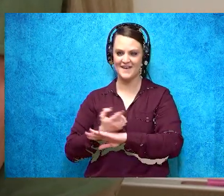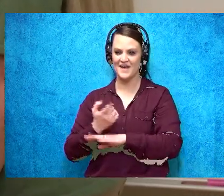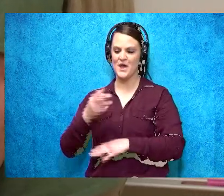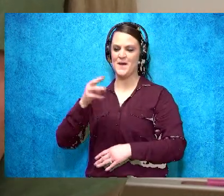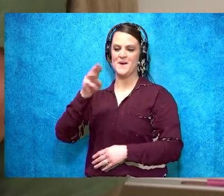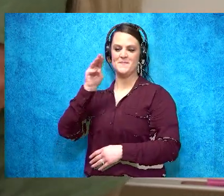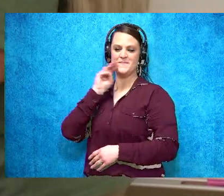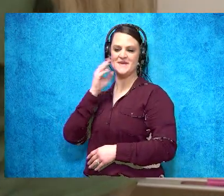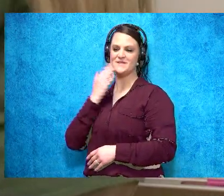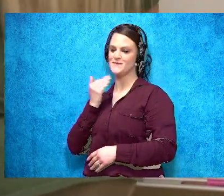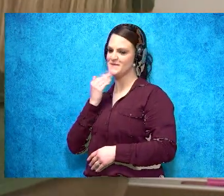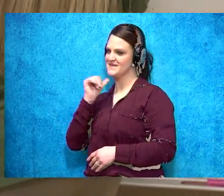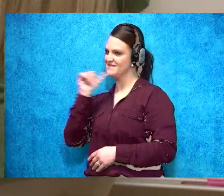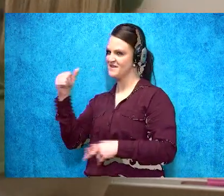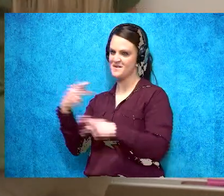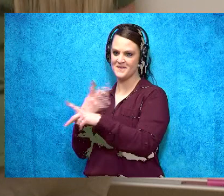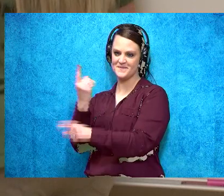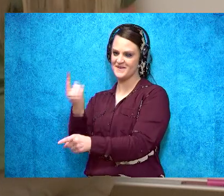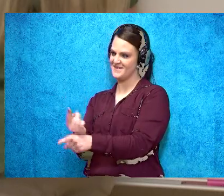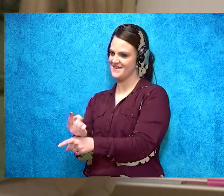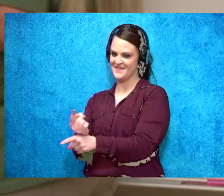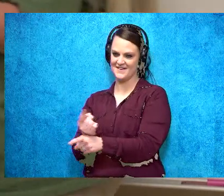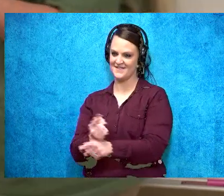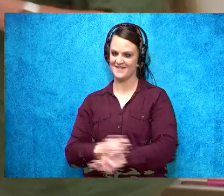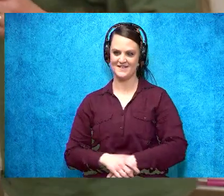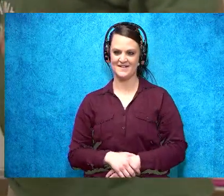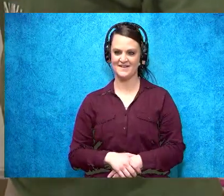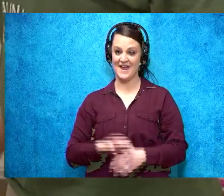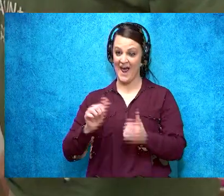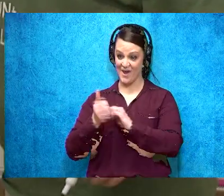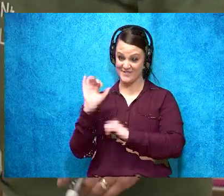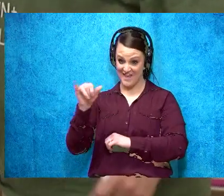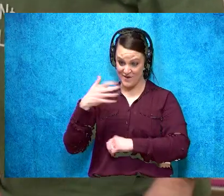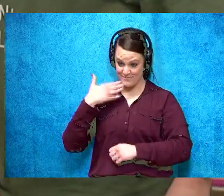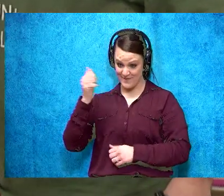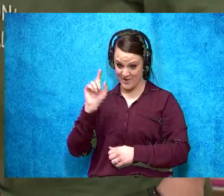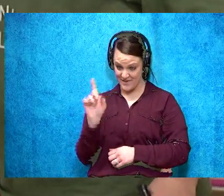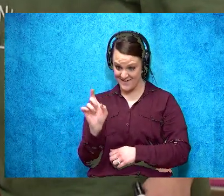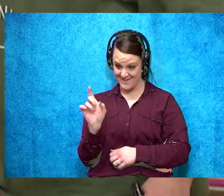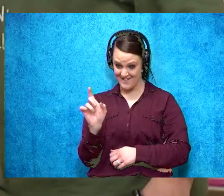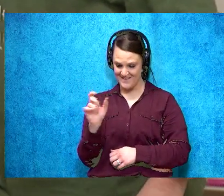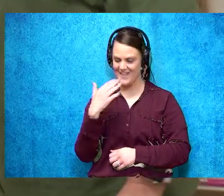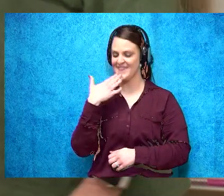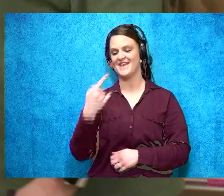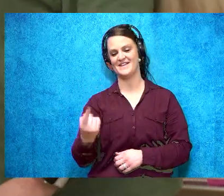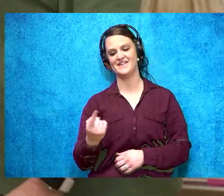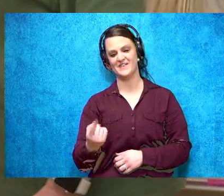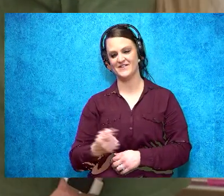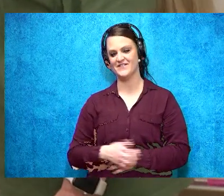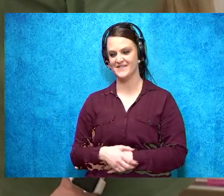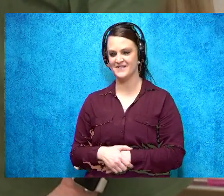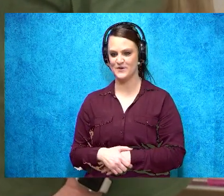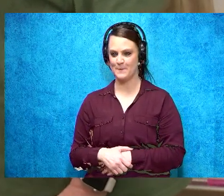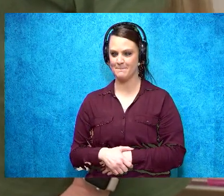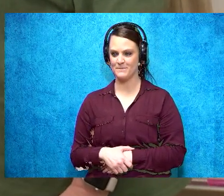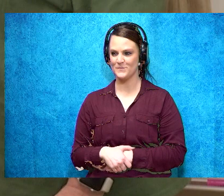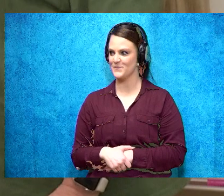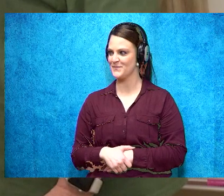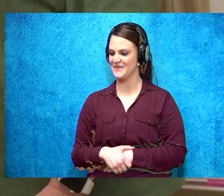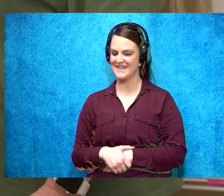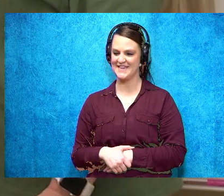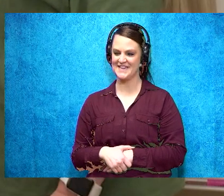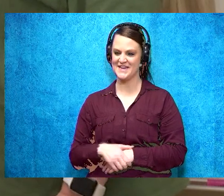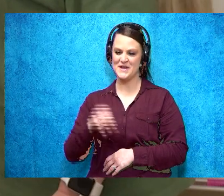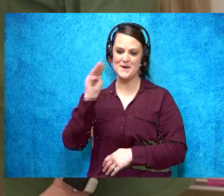not multiplying correctly. How's that? Is that better? Thank you. Miss Sweet is